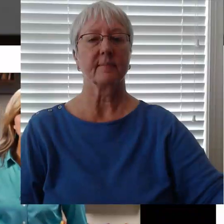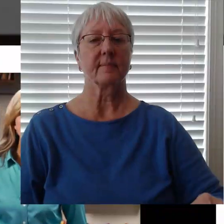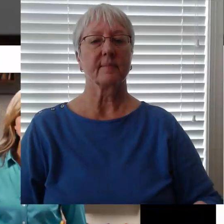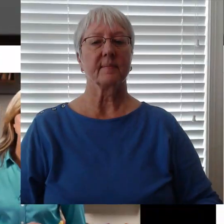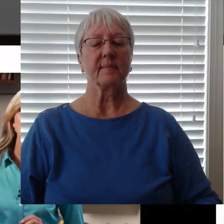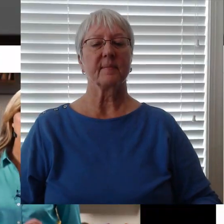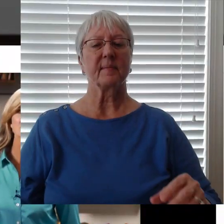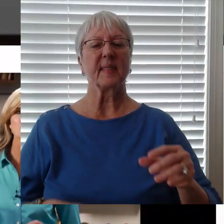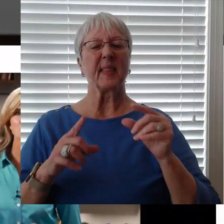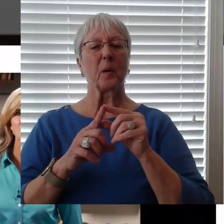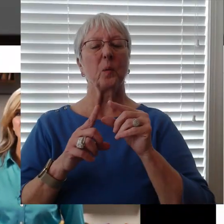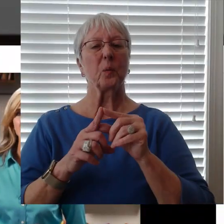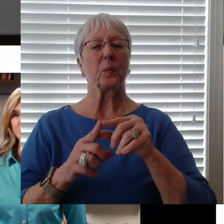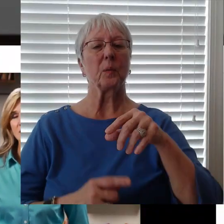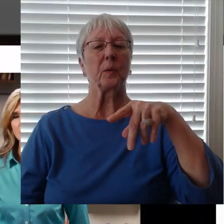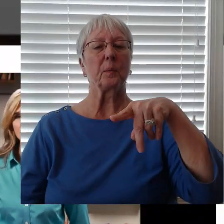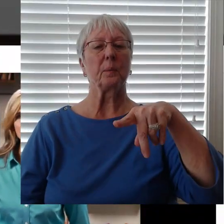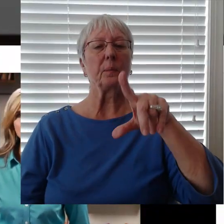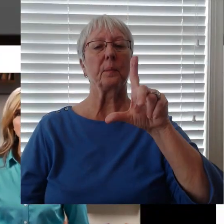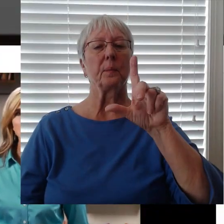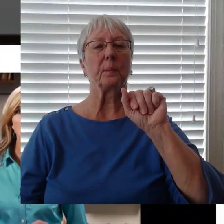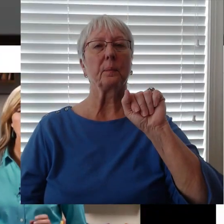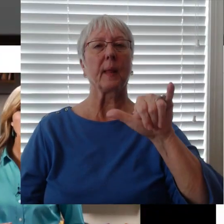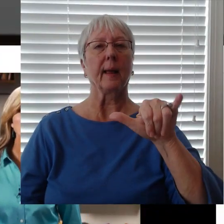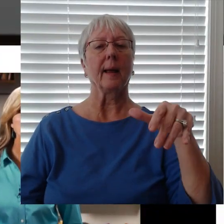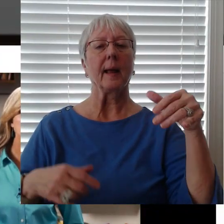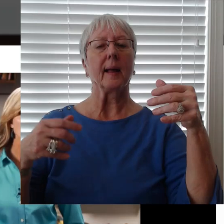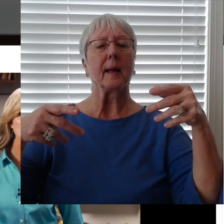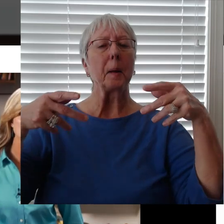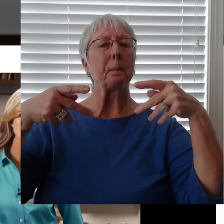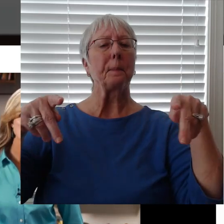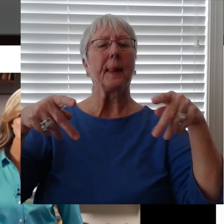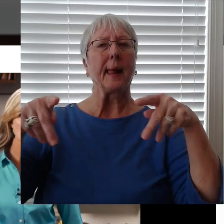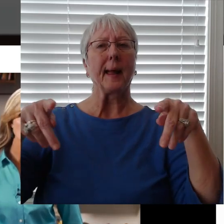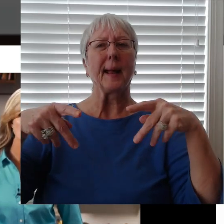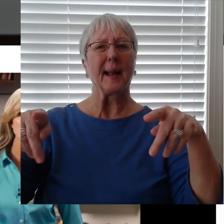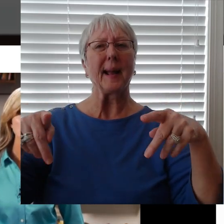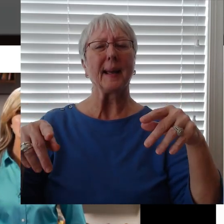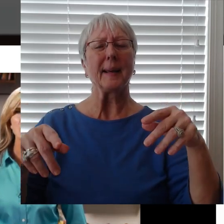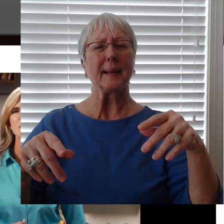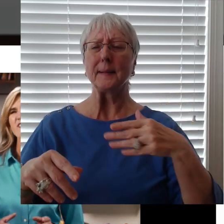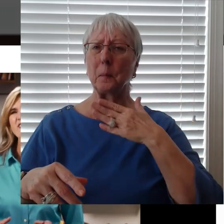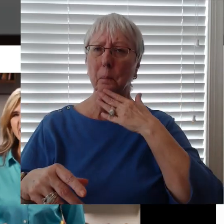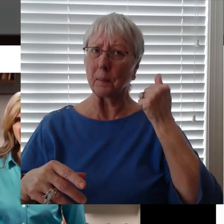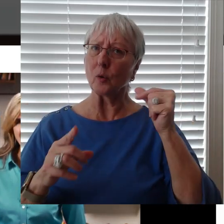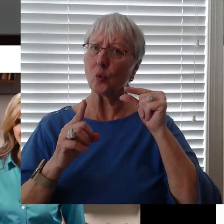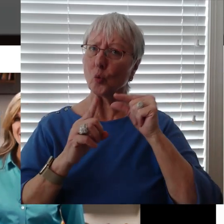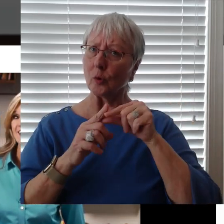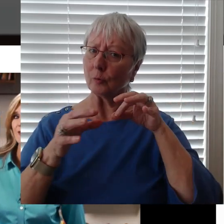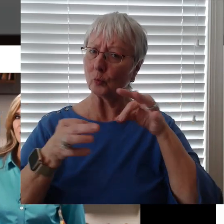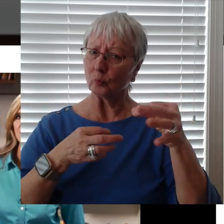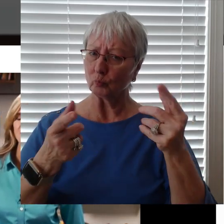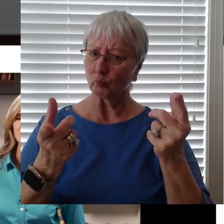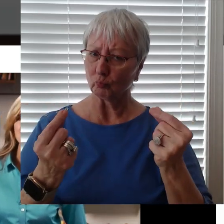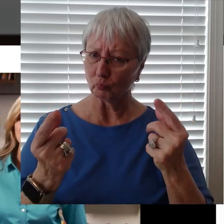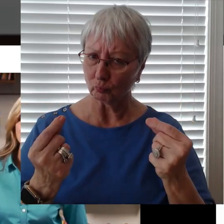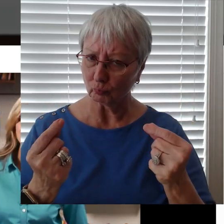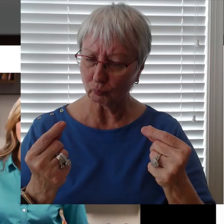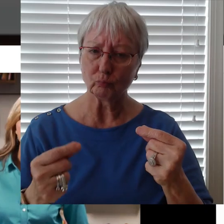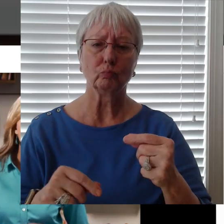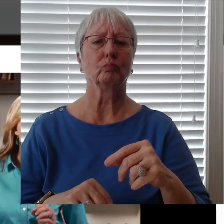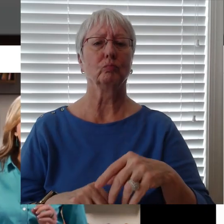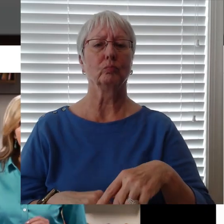The word play is the best word that I can think of for describing what complementary colors can do with one another, but fight is another word that comes